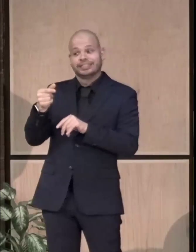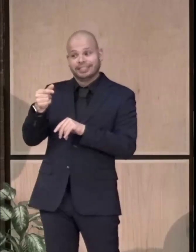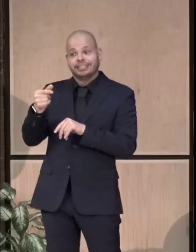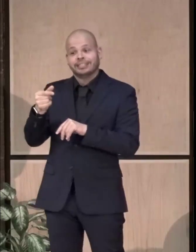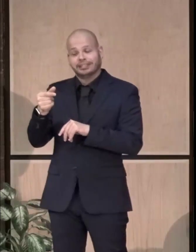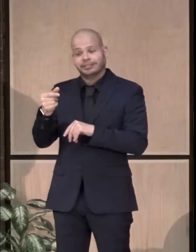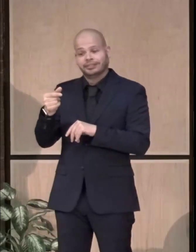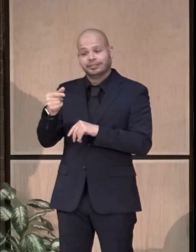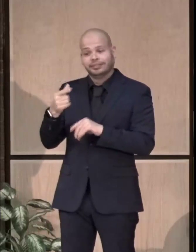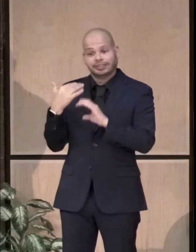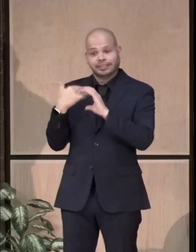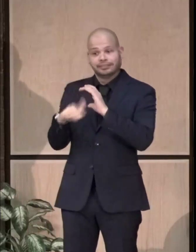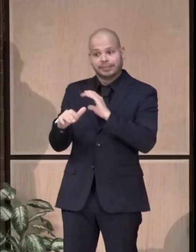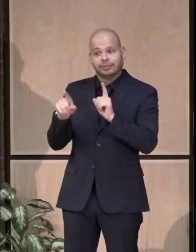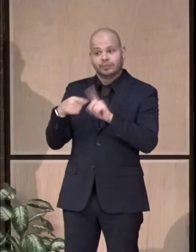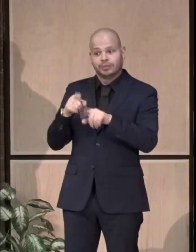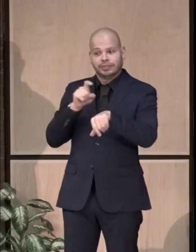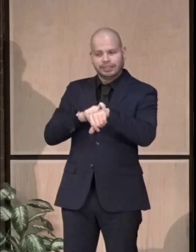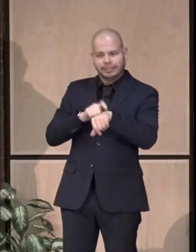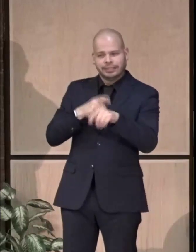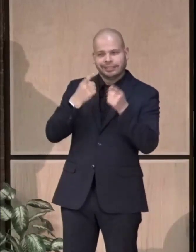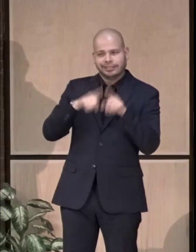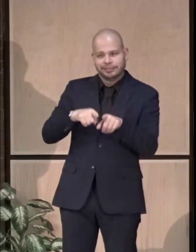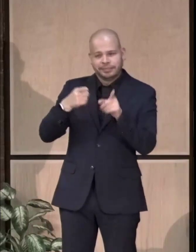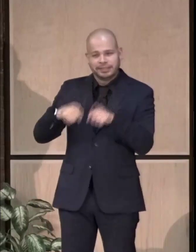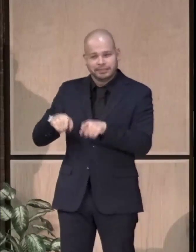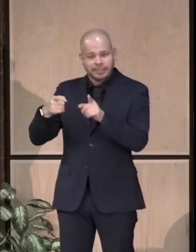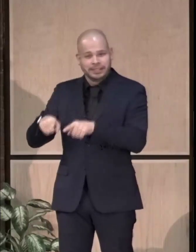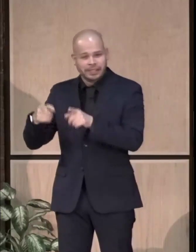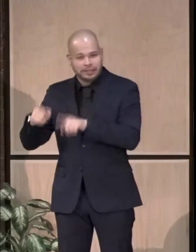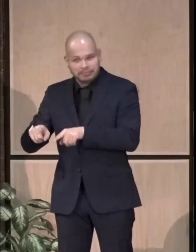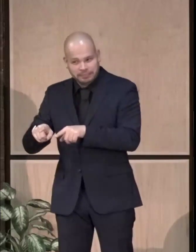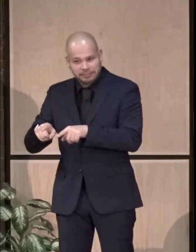right? Yes. So who authored this timeline?